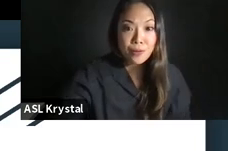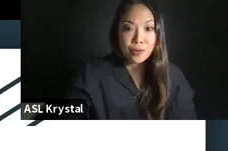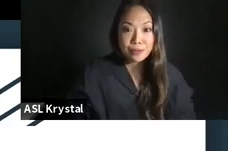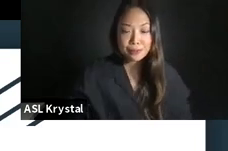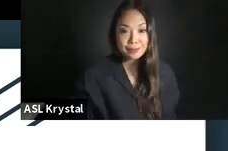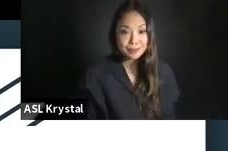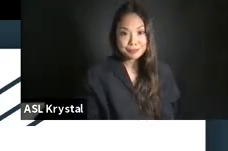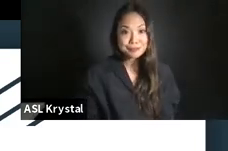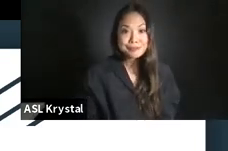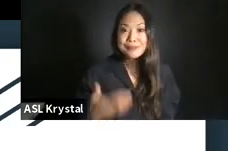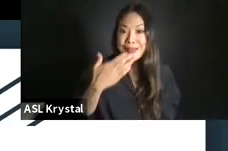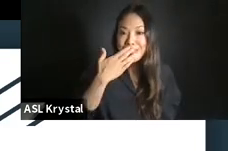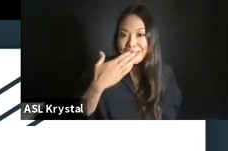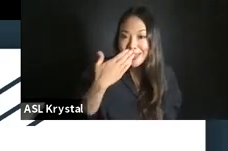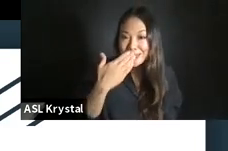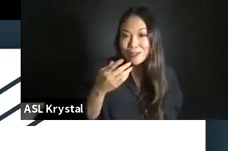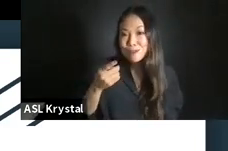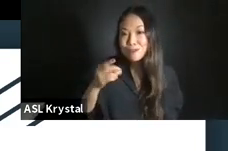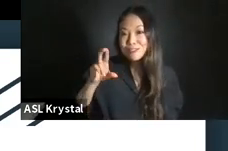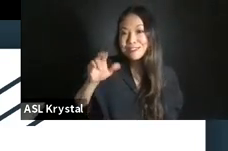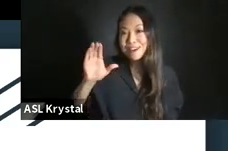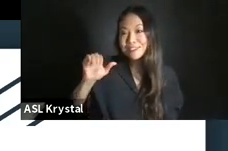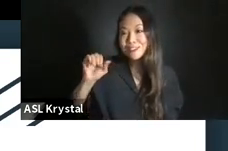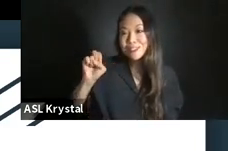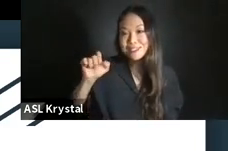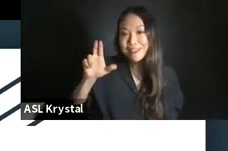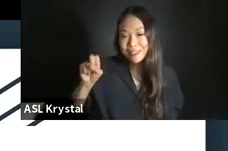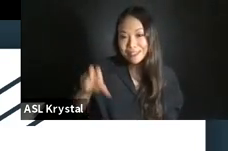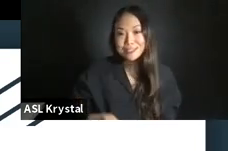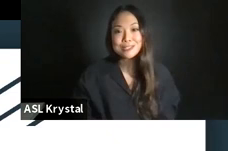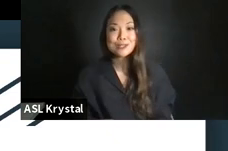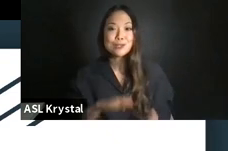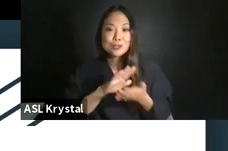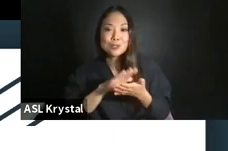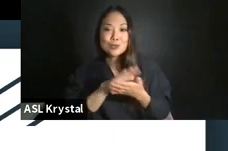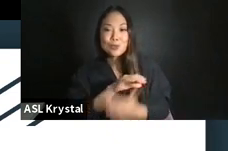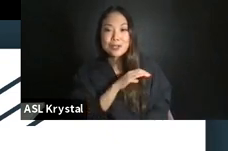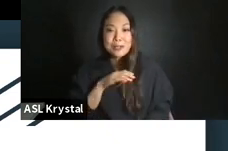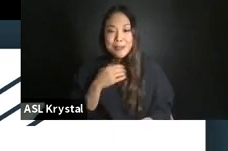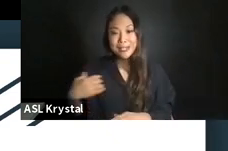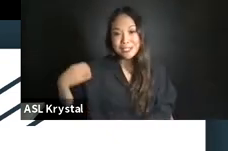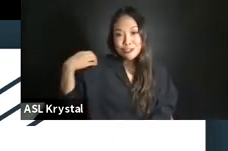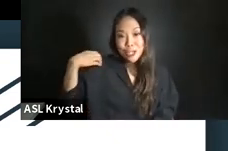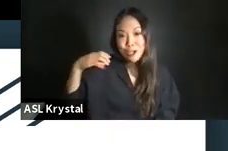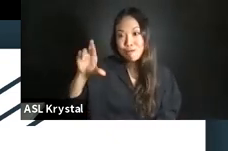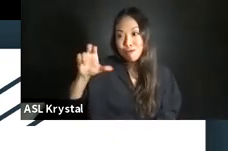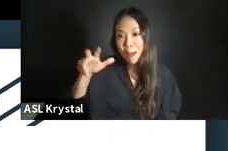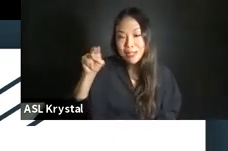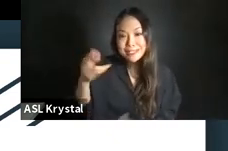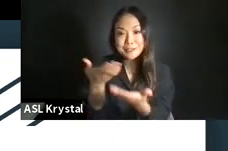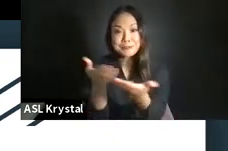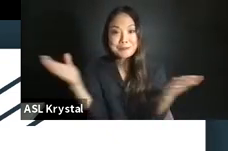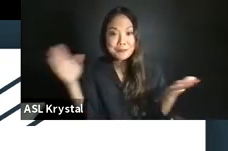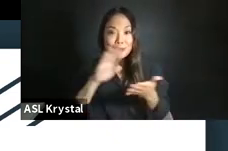thanks uh dr casellas to school committee chair robinson members of the school committee and to the listening